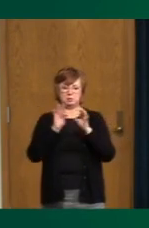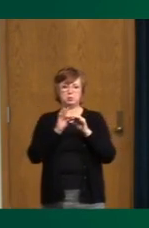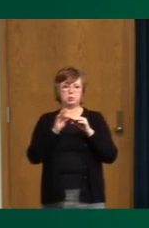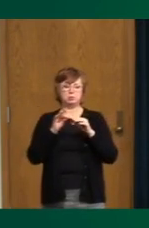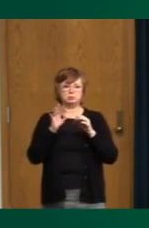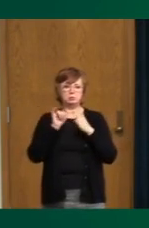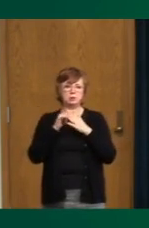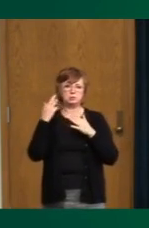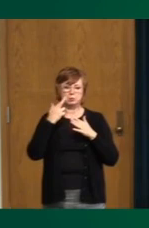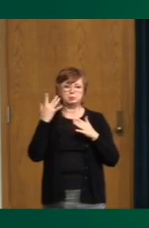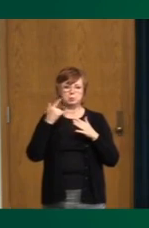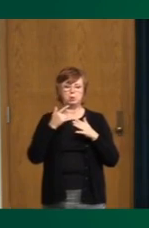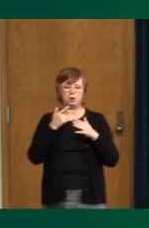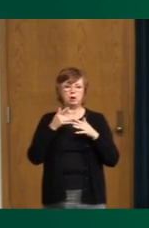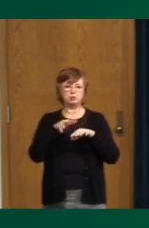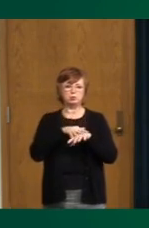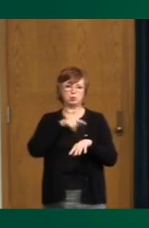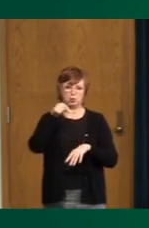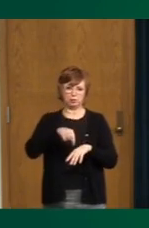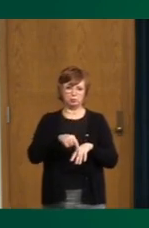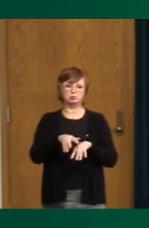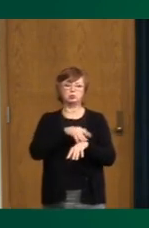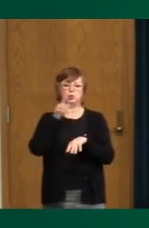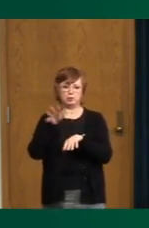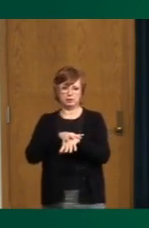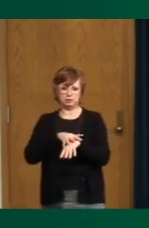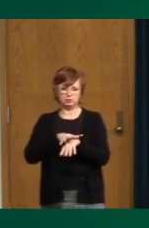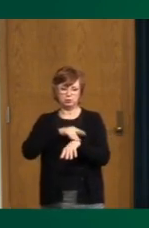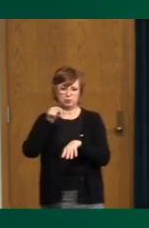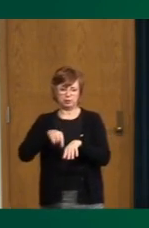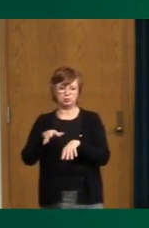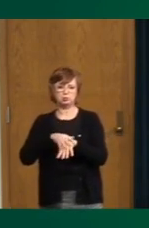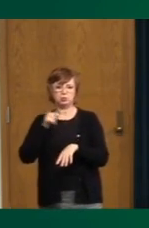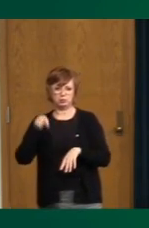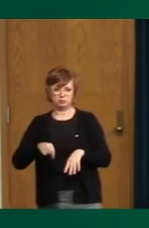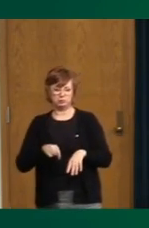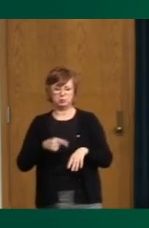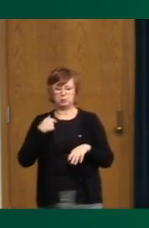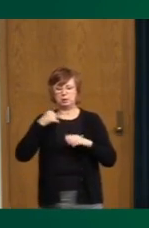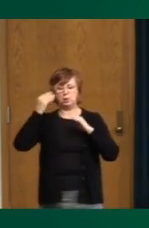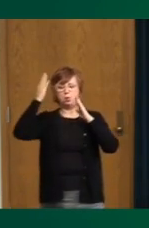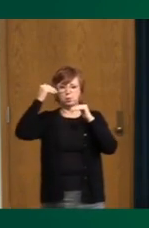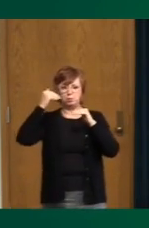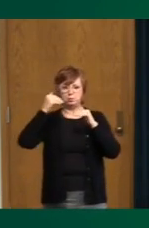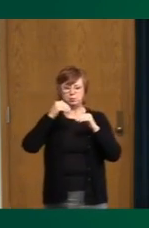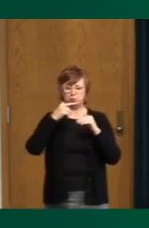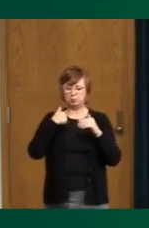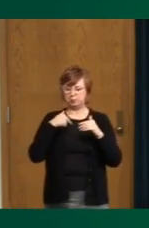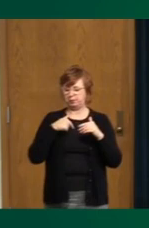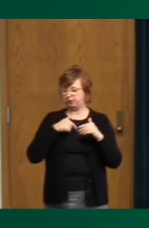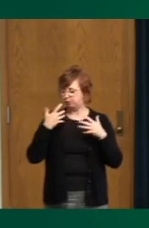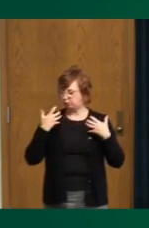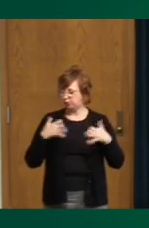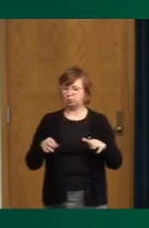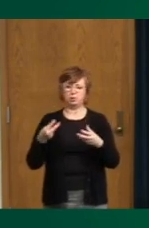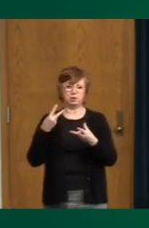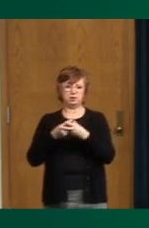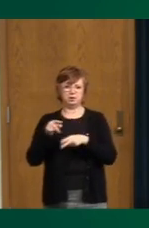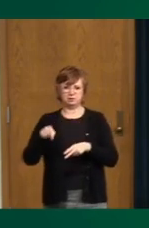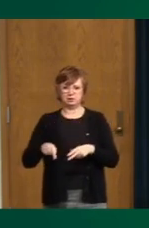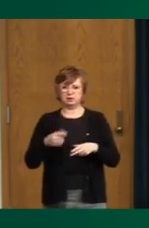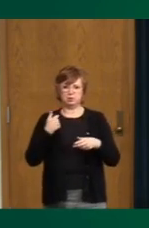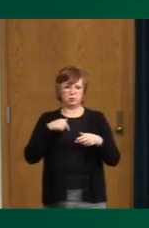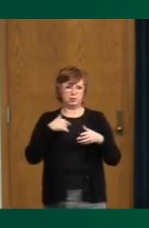down the spread of this virus, so that it is our true hope that we will not have to make the decision with respect to a lockdown or a